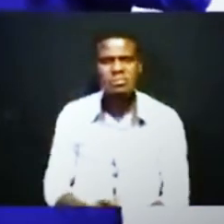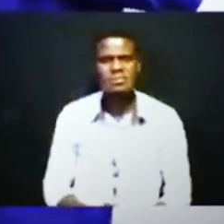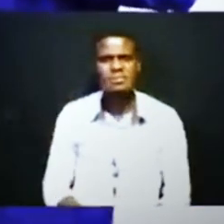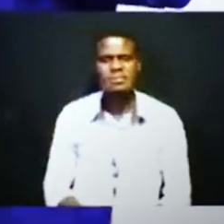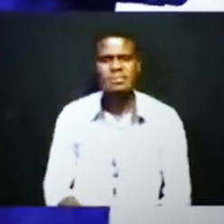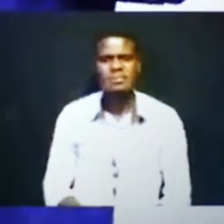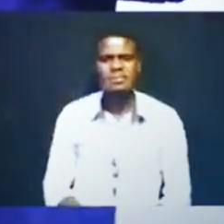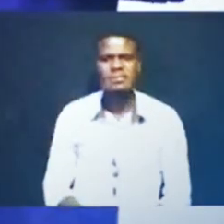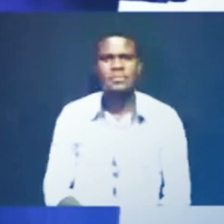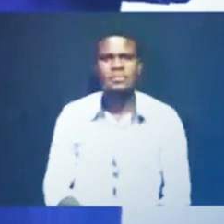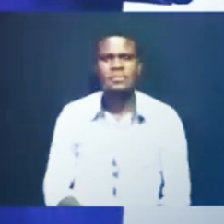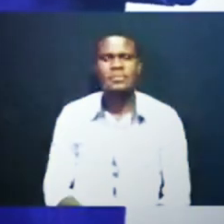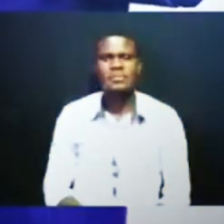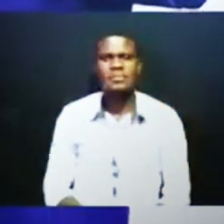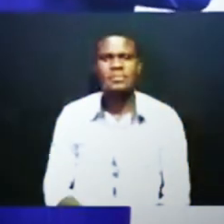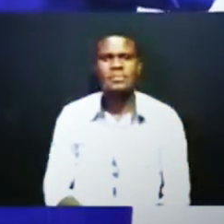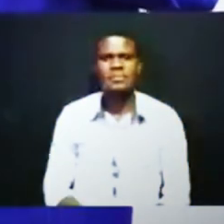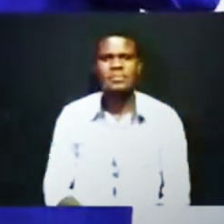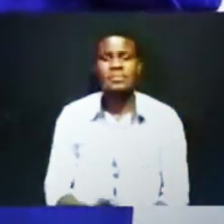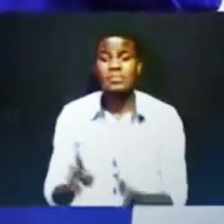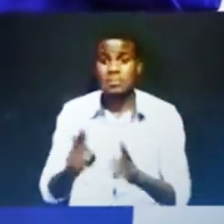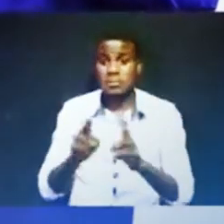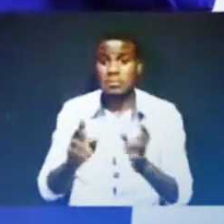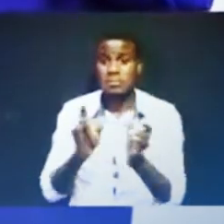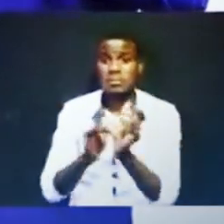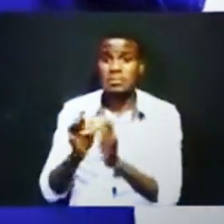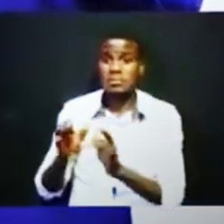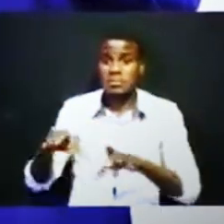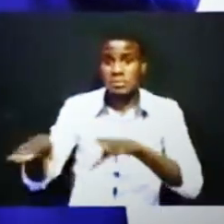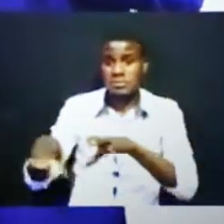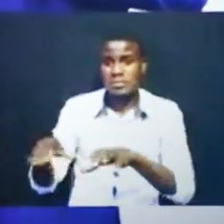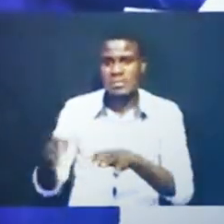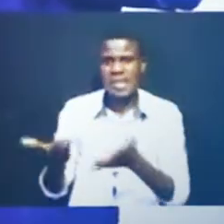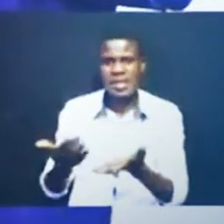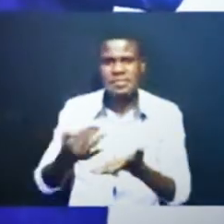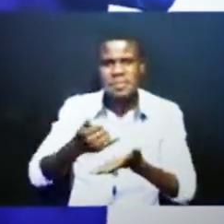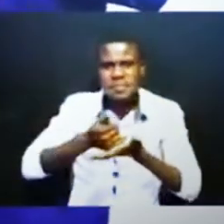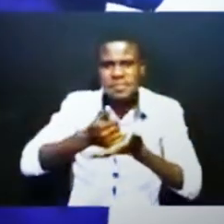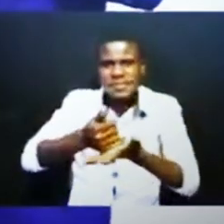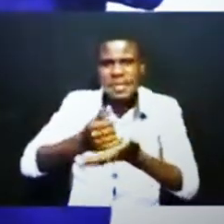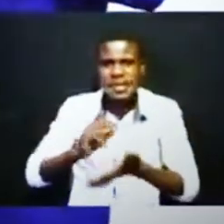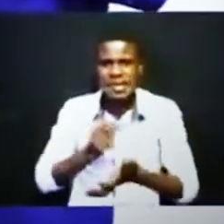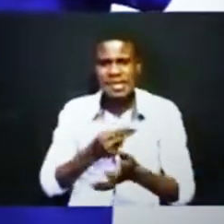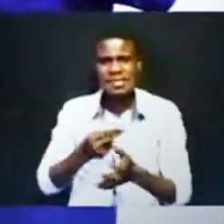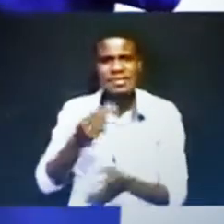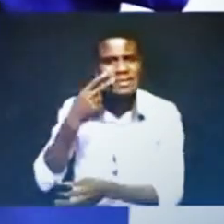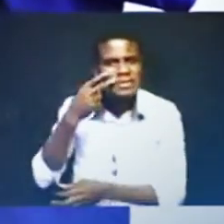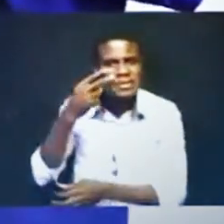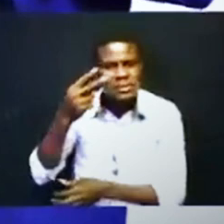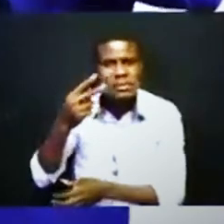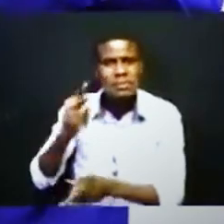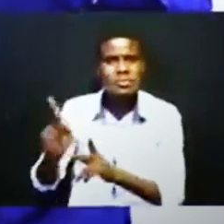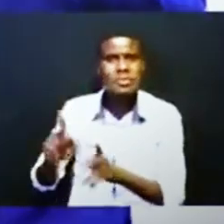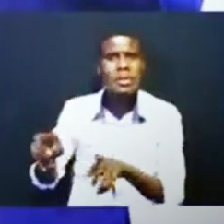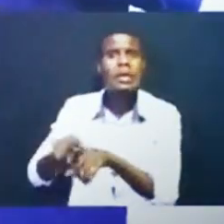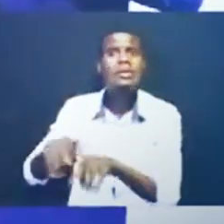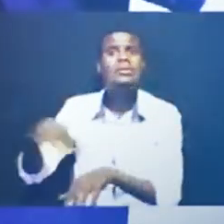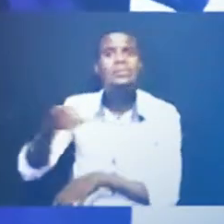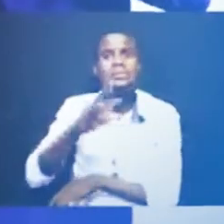So Jesus' action here helps us to see people as they